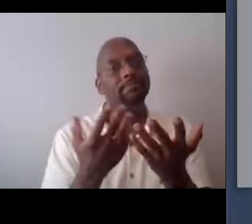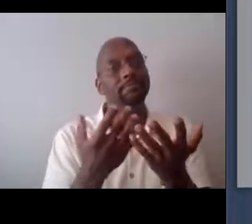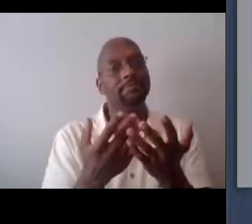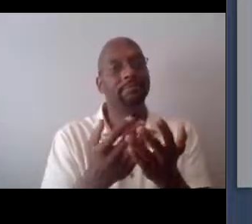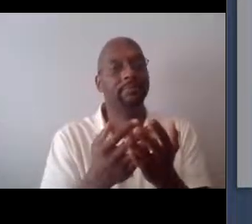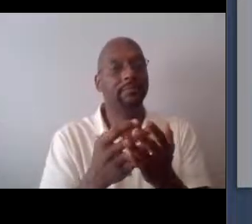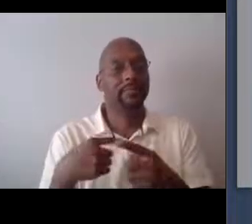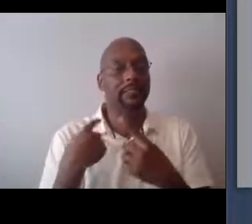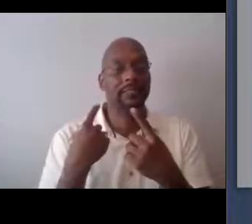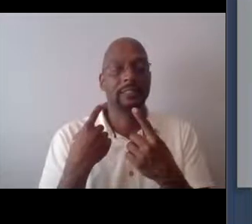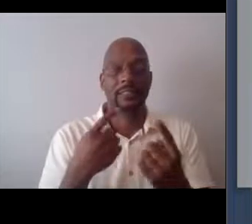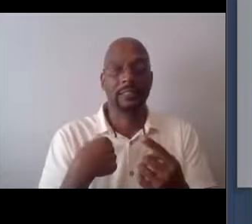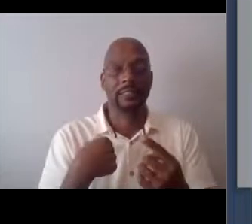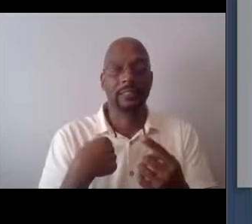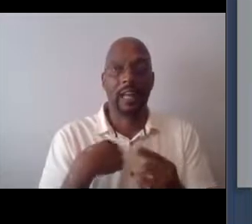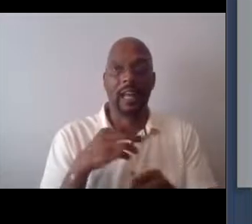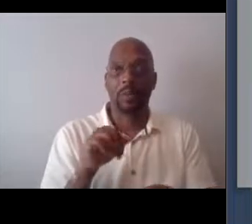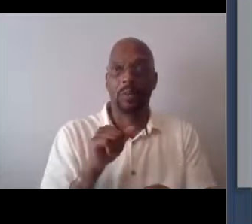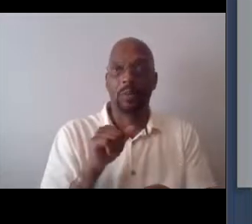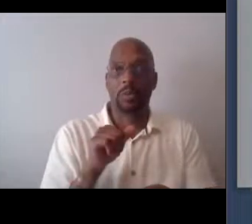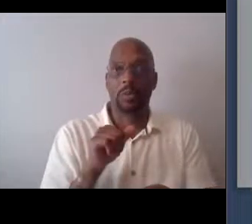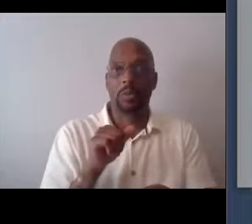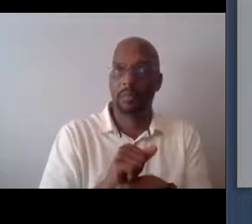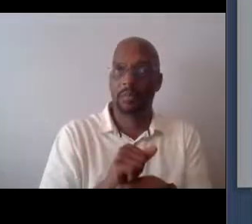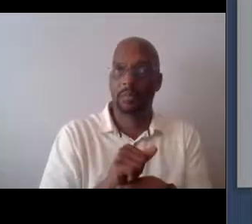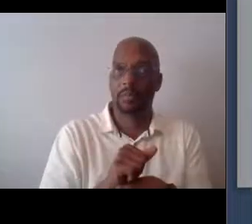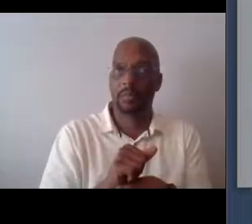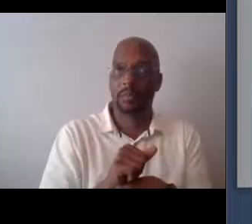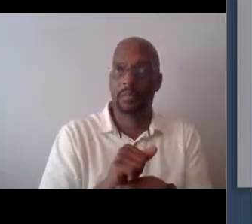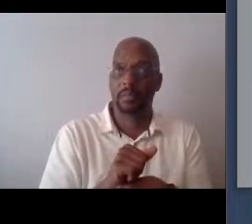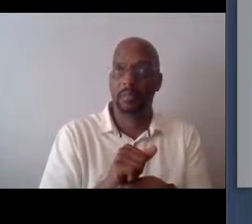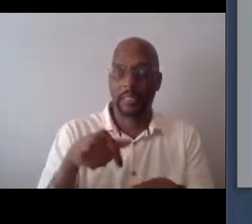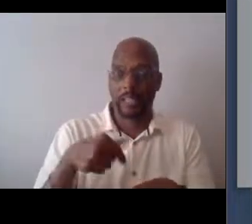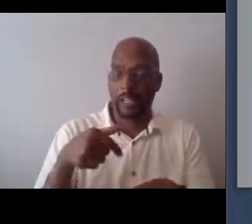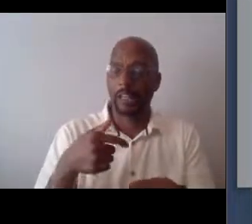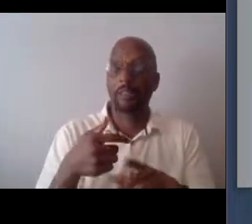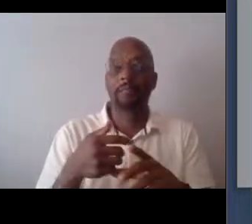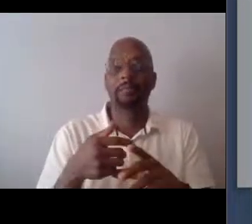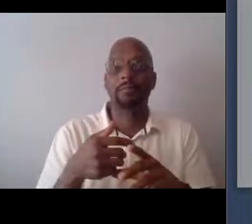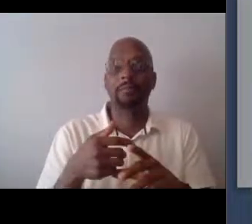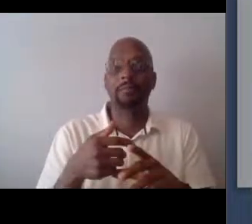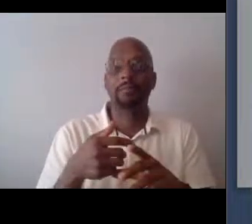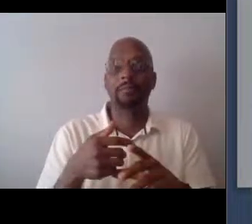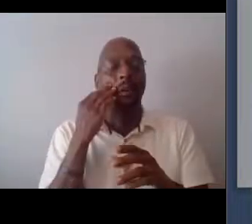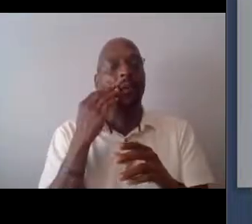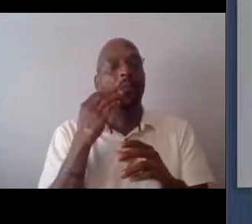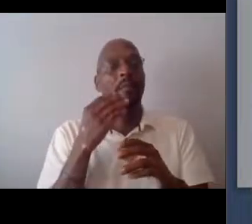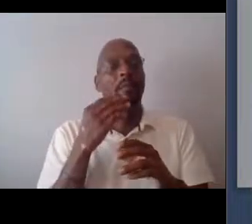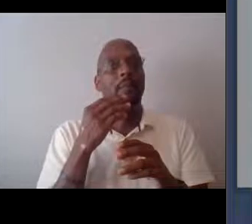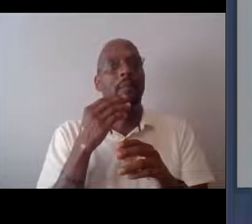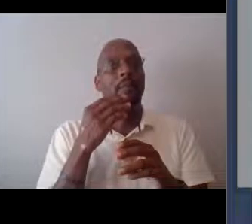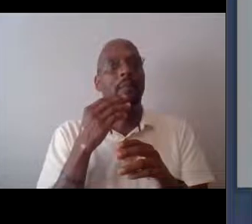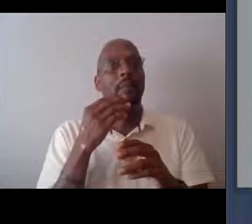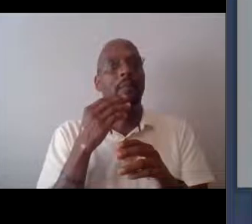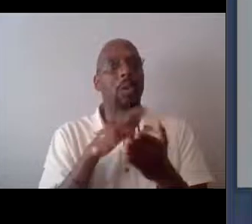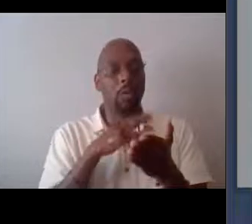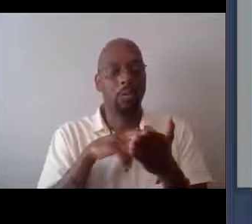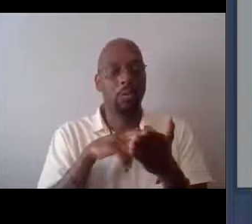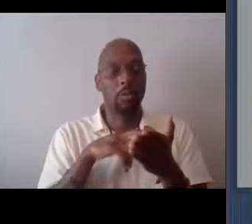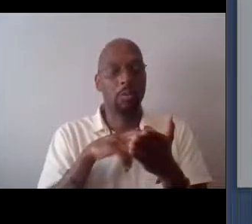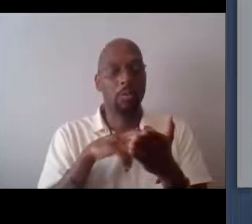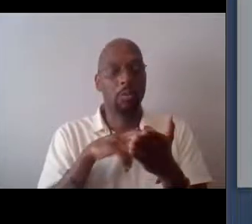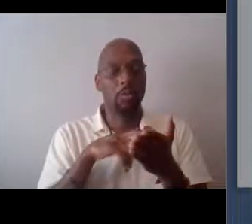from the transportation research side. We also, for publicly funded research, don't have good mechanisms for paying community experts